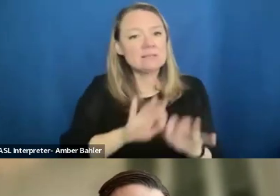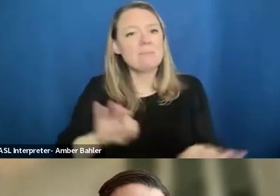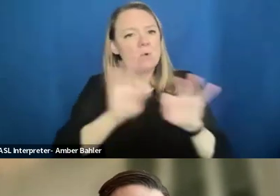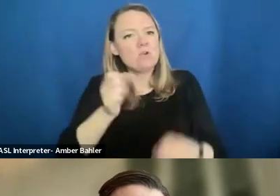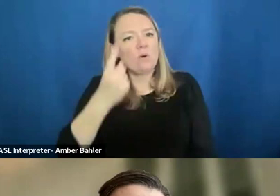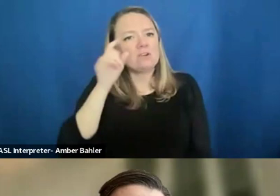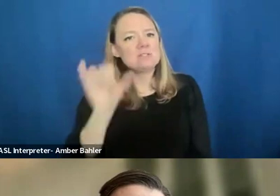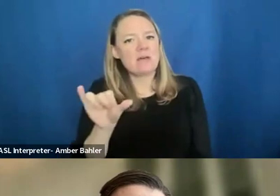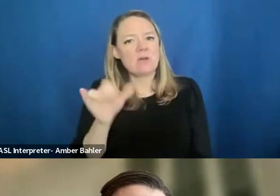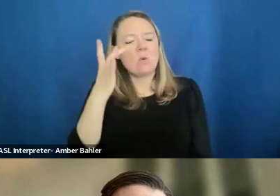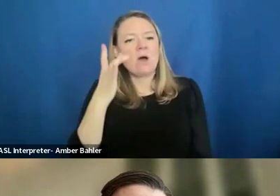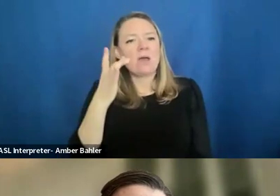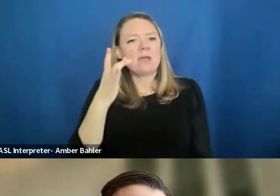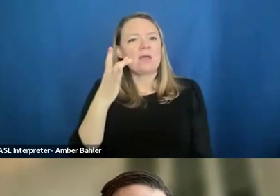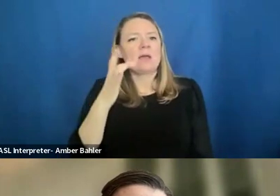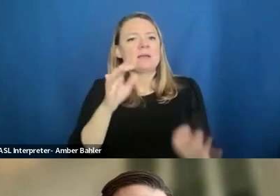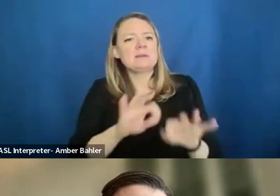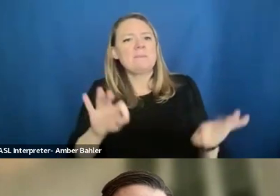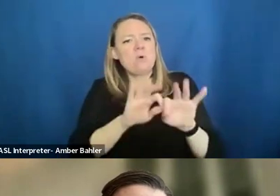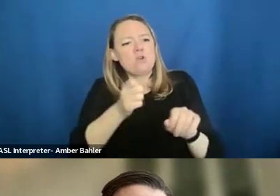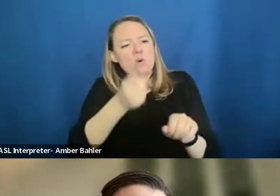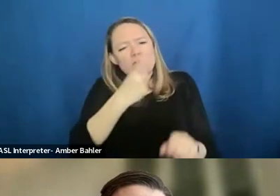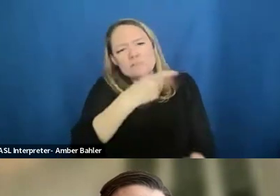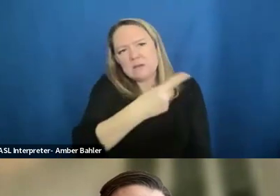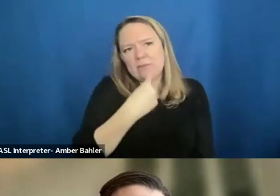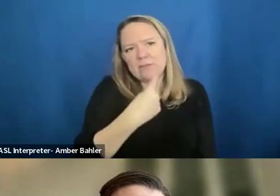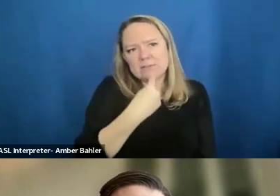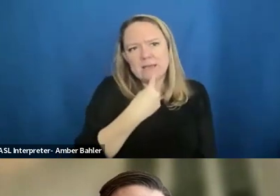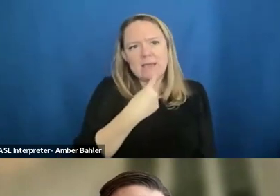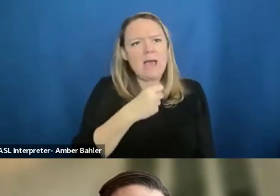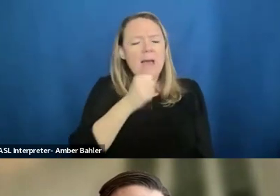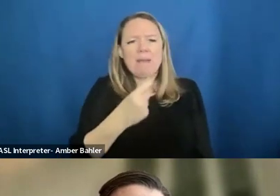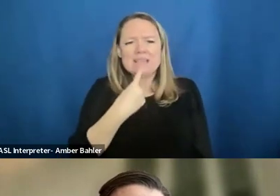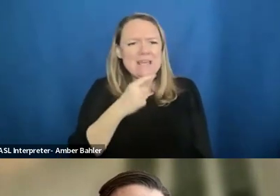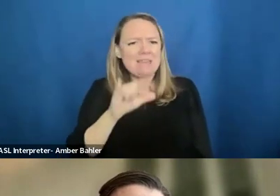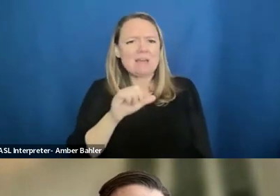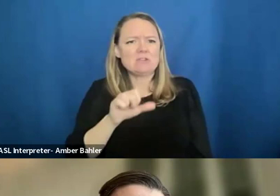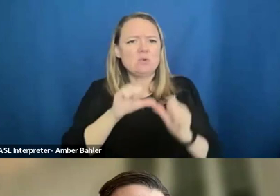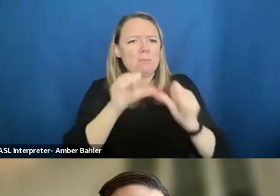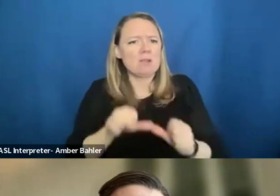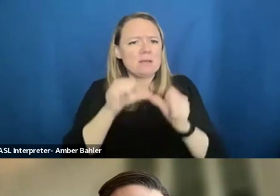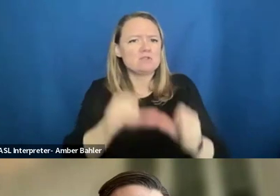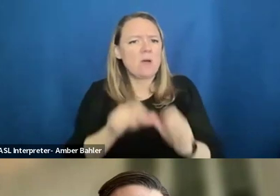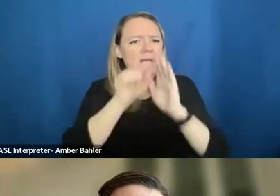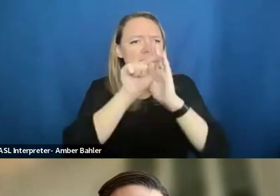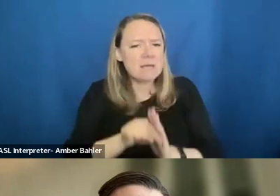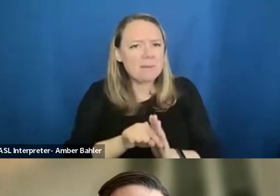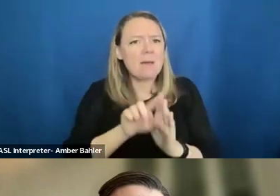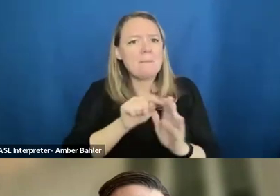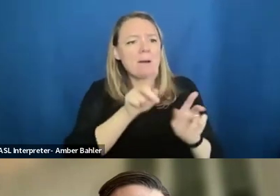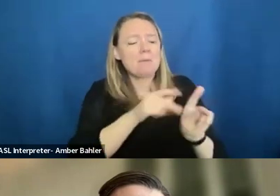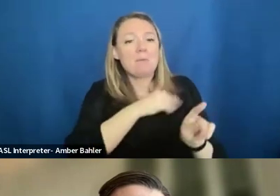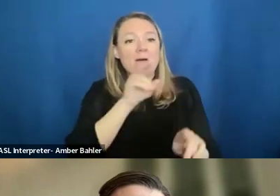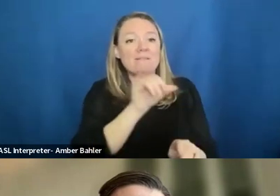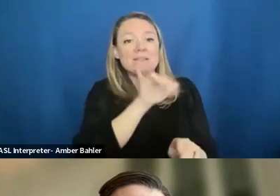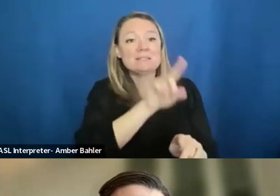understand what they're saying and how that, and not, I don't say that to perpetuate stigma in any way, but people with SUD can pull the wool